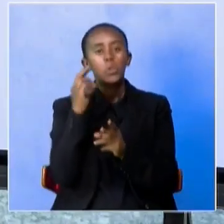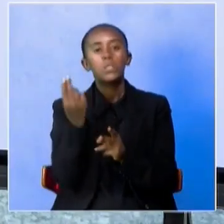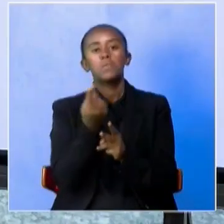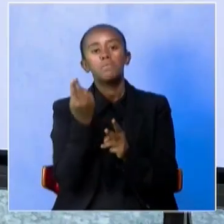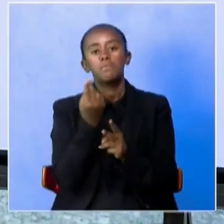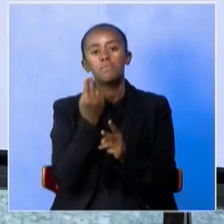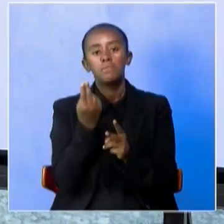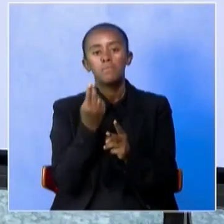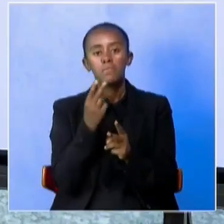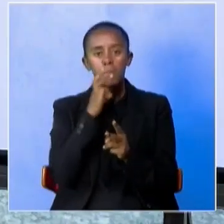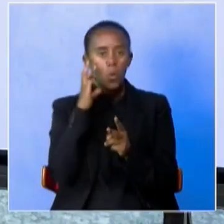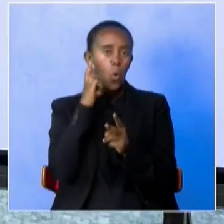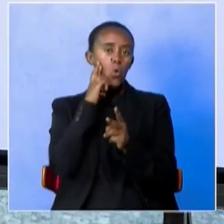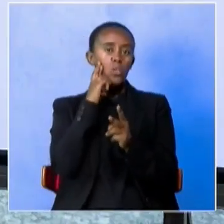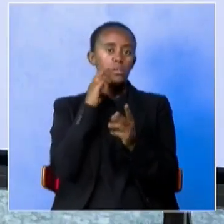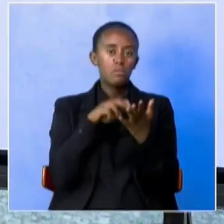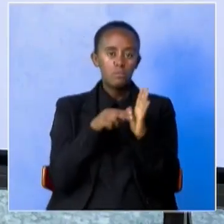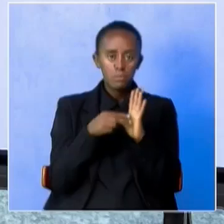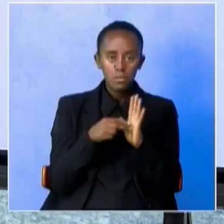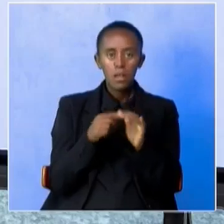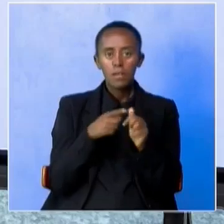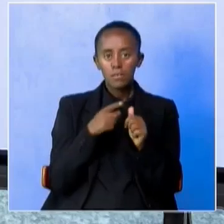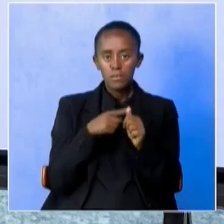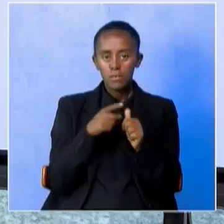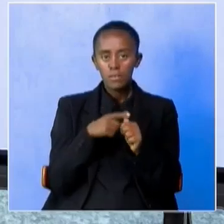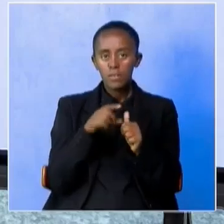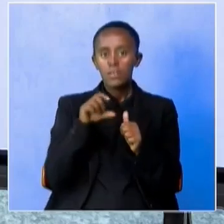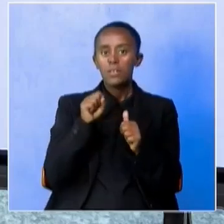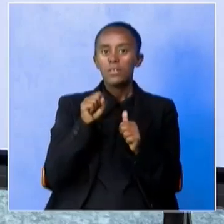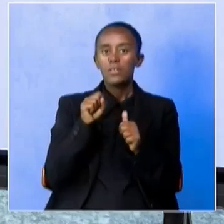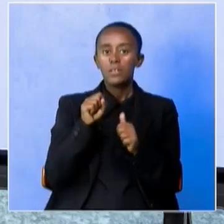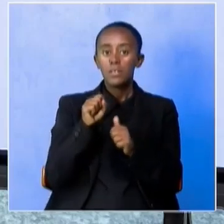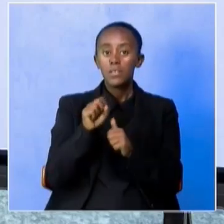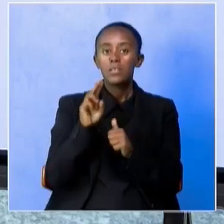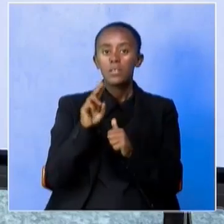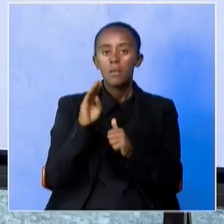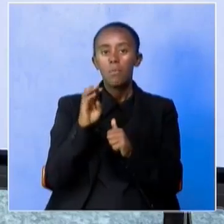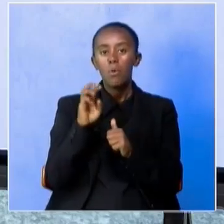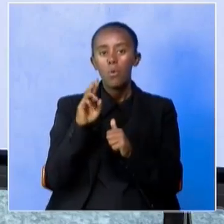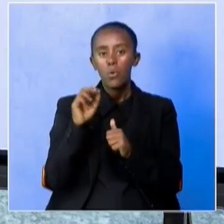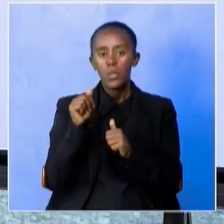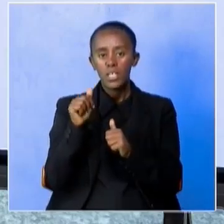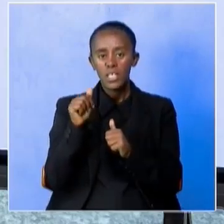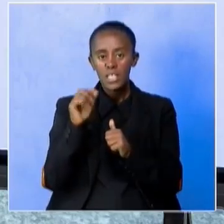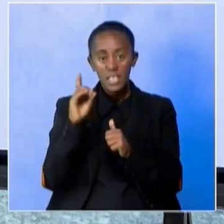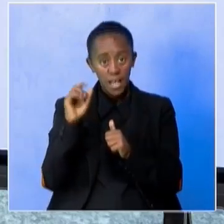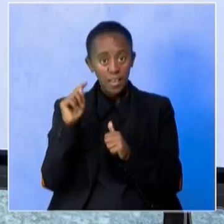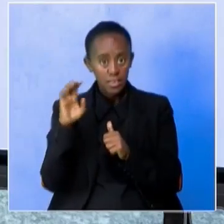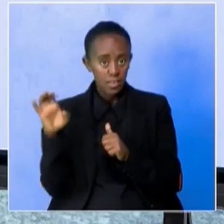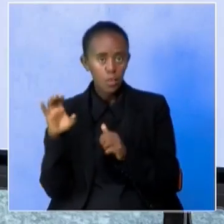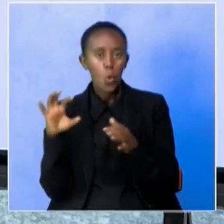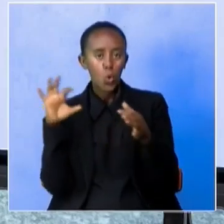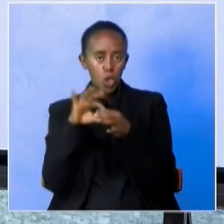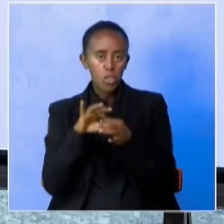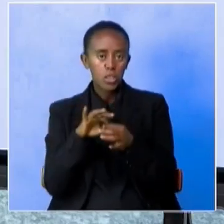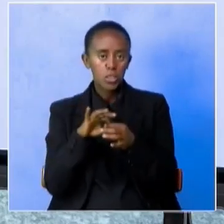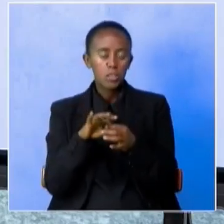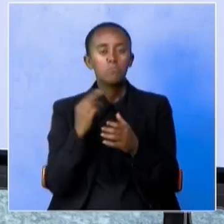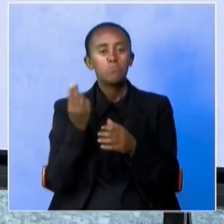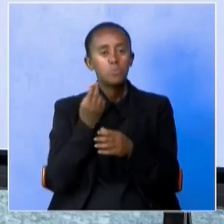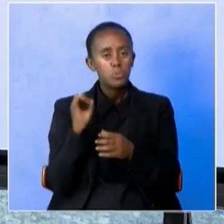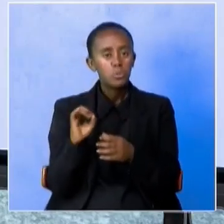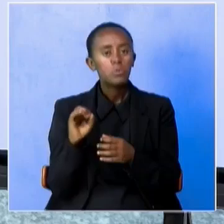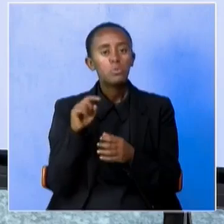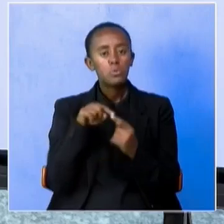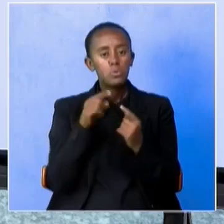Because, as we said, is a subordinate or a subordinating conjunction that we use to